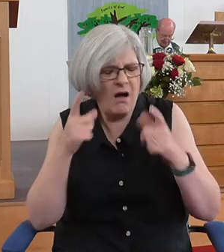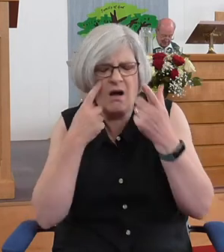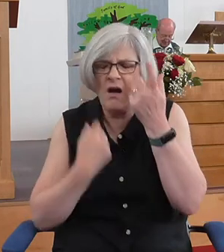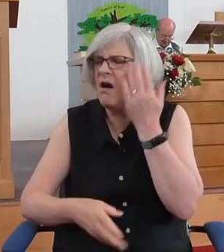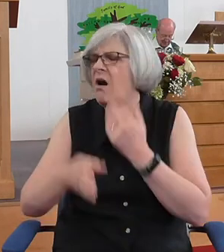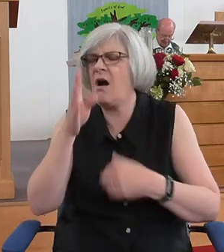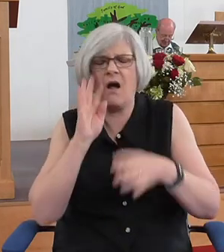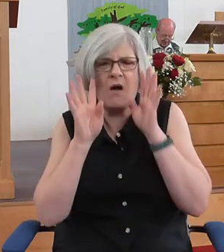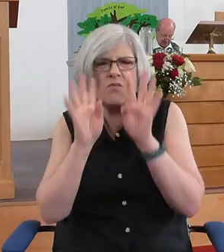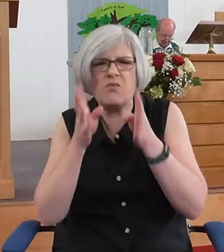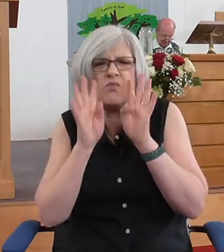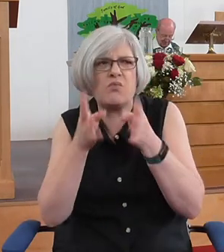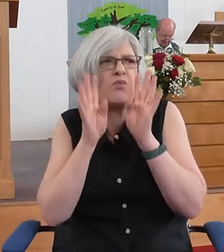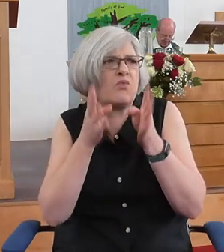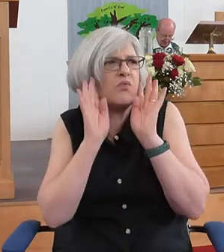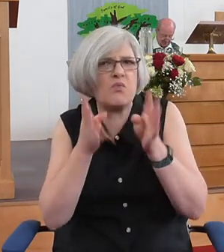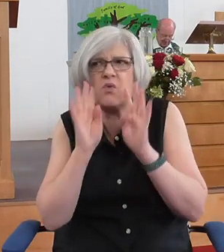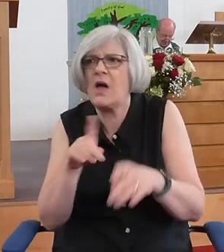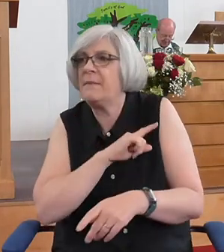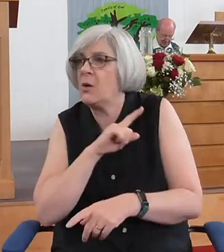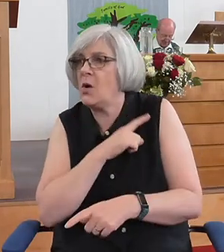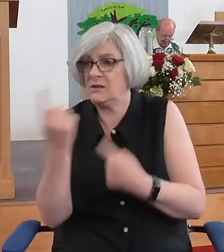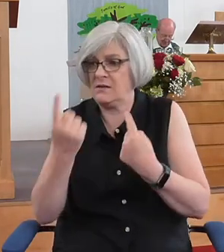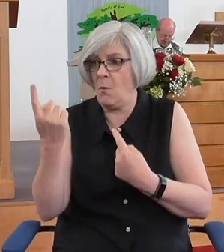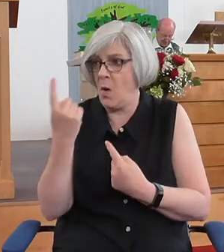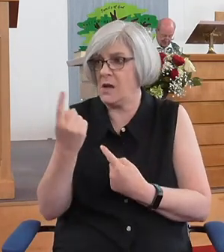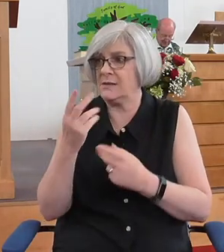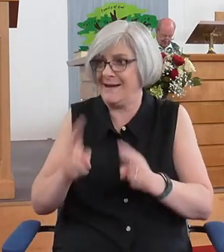there was not a house without someone dead.